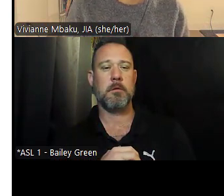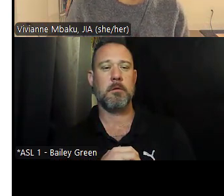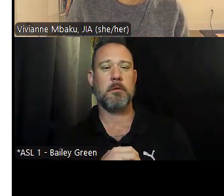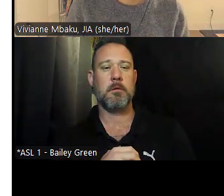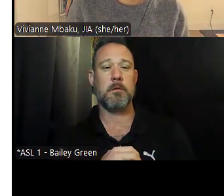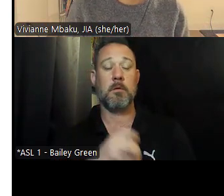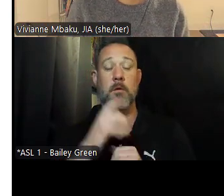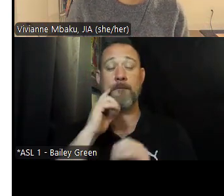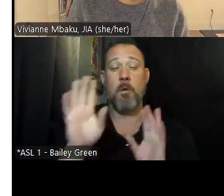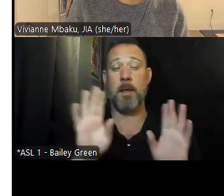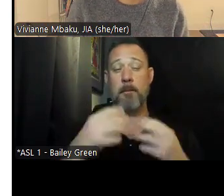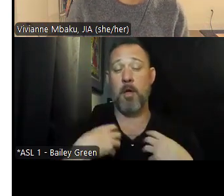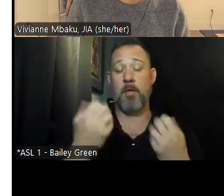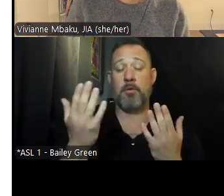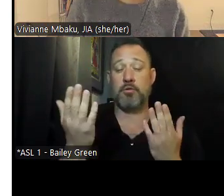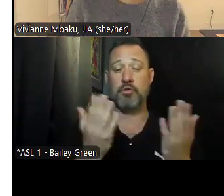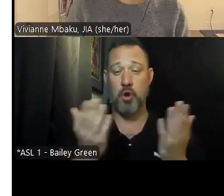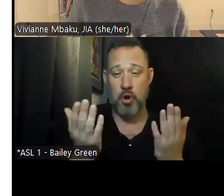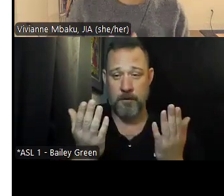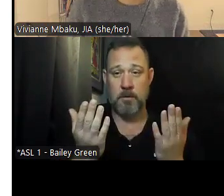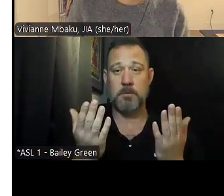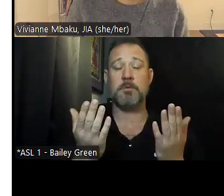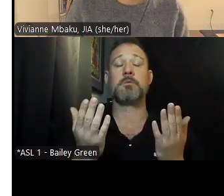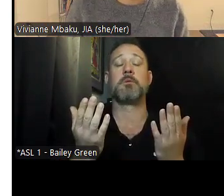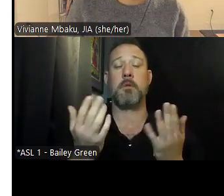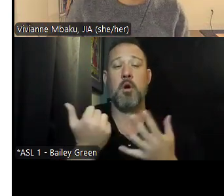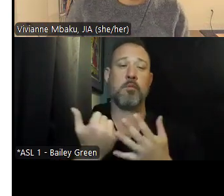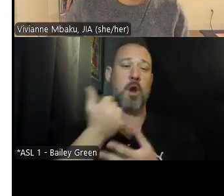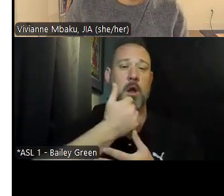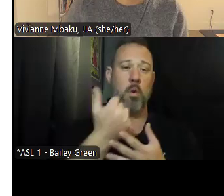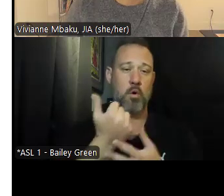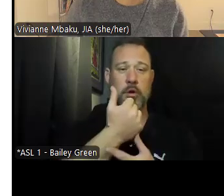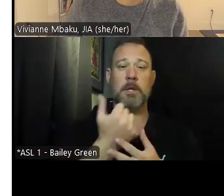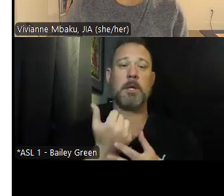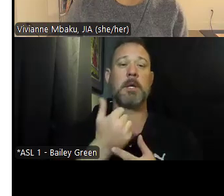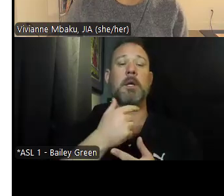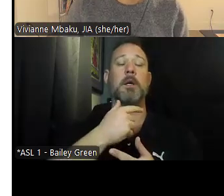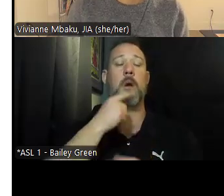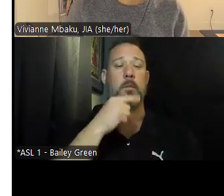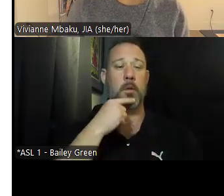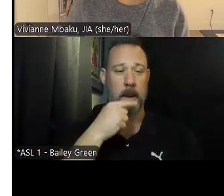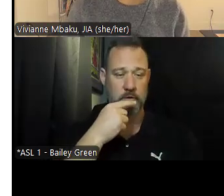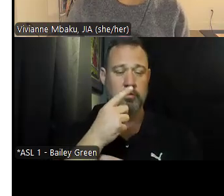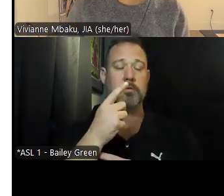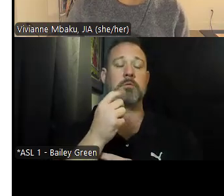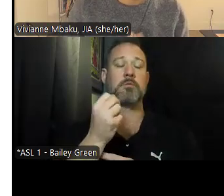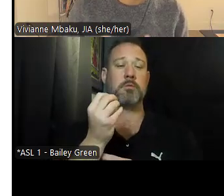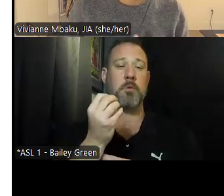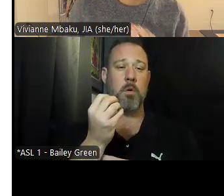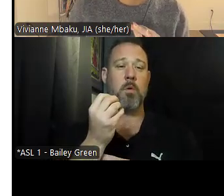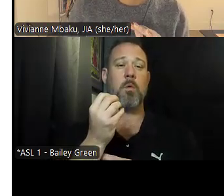For the Behavioral Health Services Act, there are priority populations as well for the counties. And